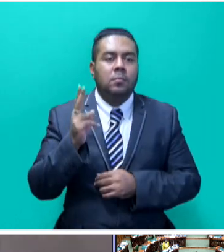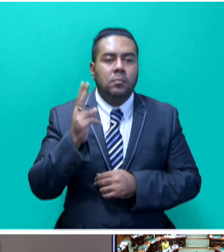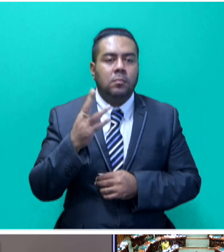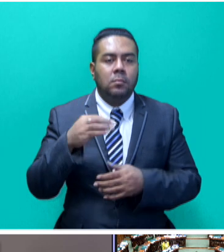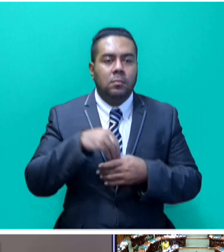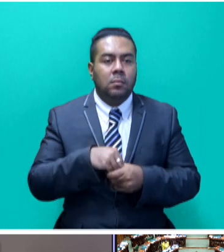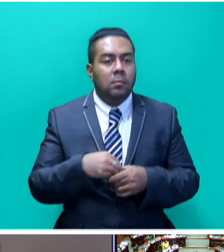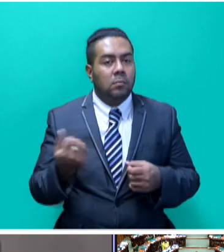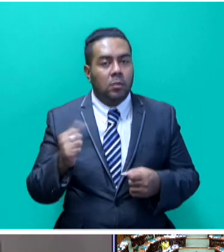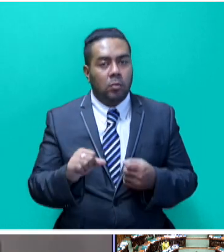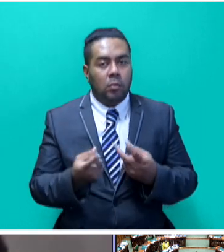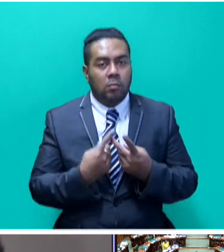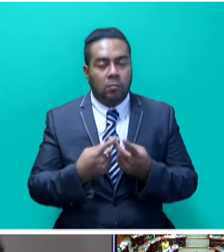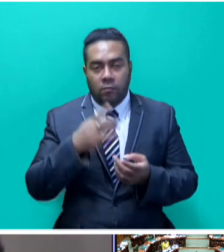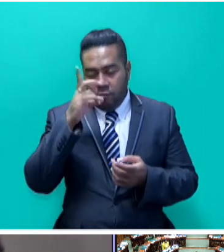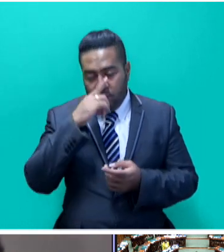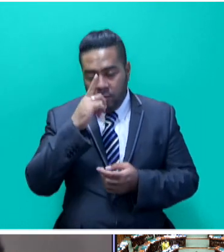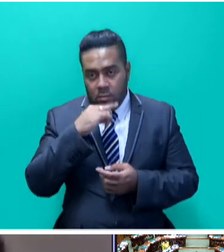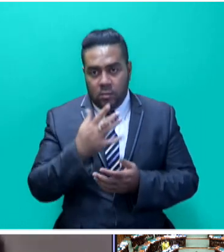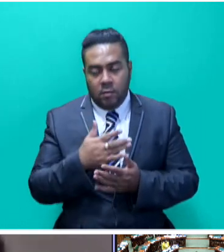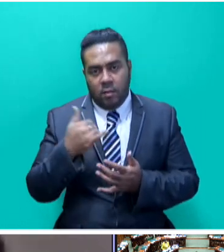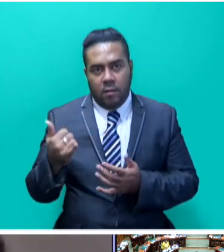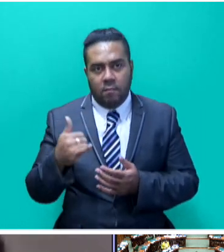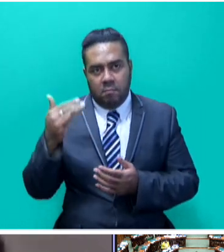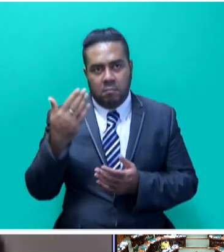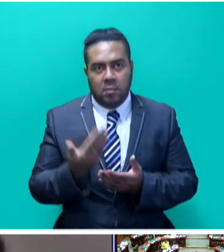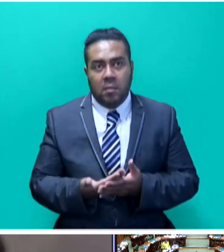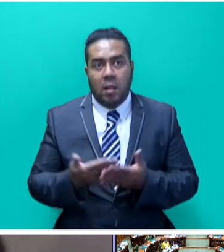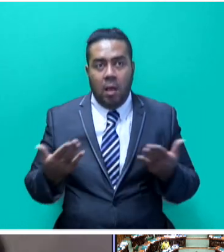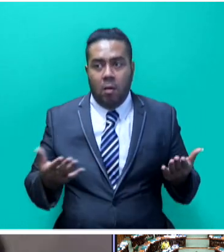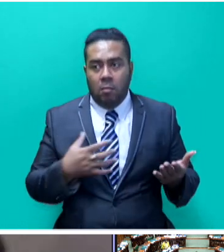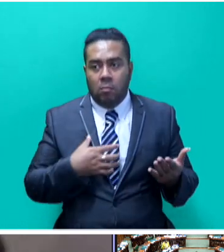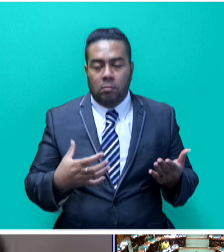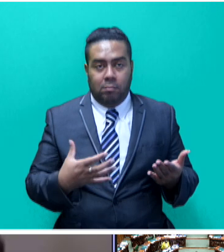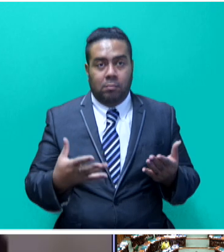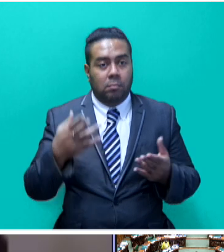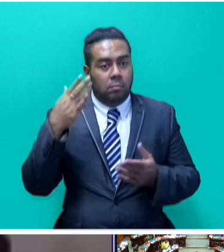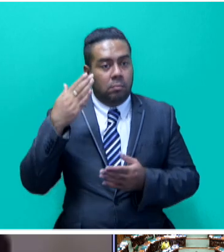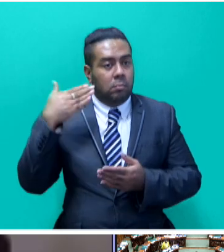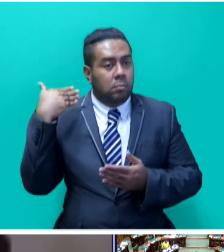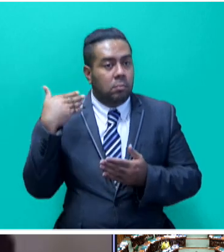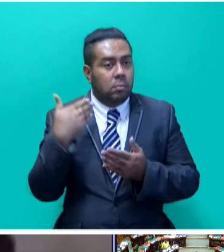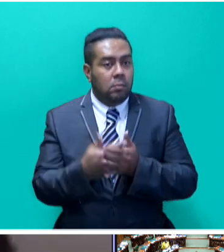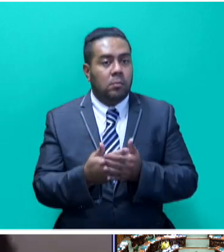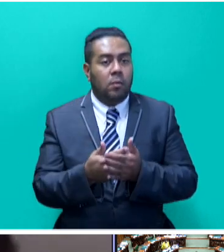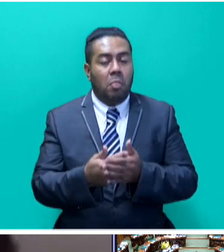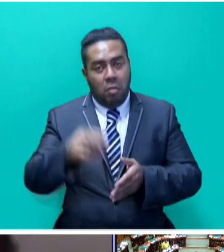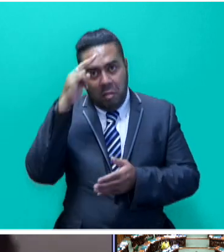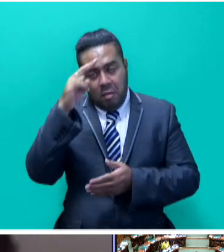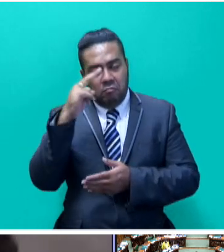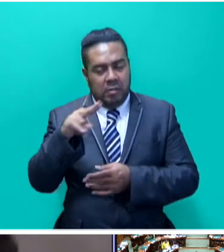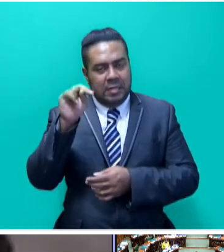no Fijian is left behind. Mr. Speaker, sir, now more than ever, the nation needs the House to unite and support the